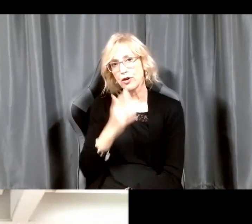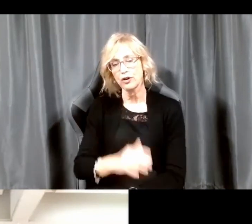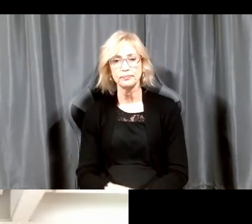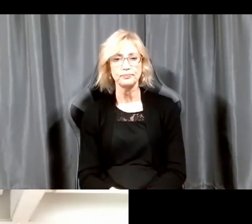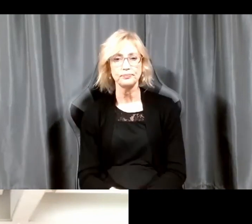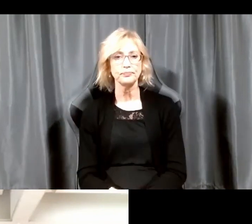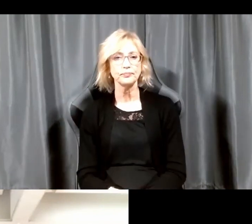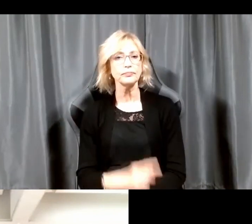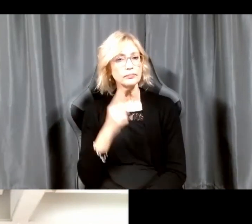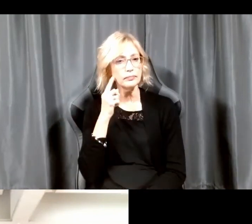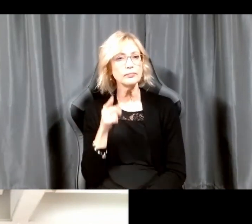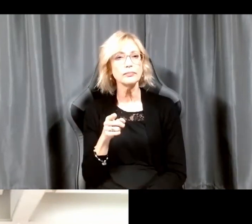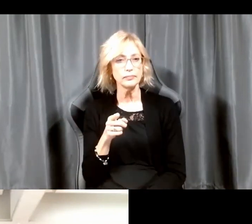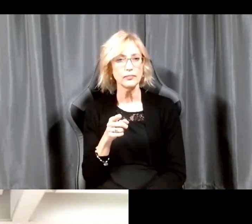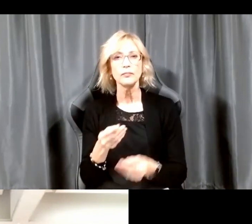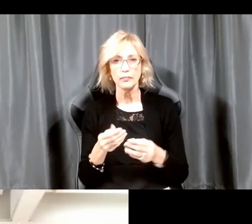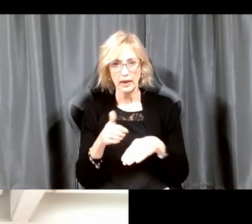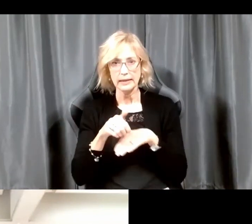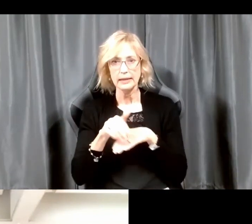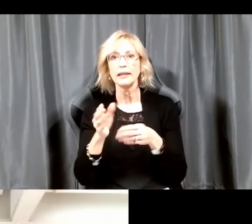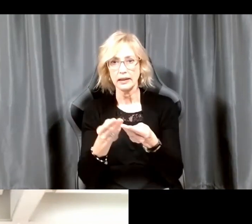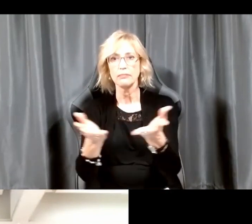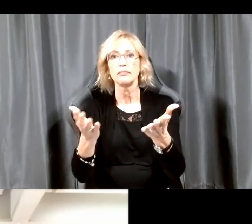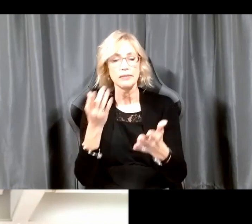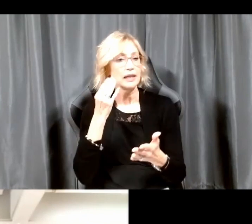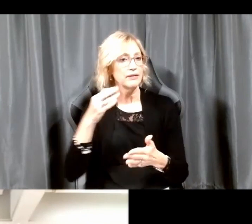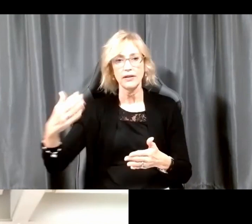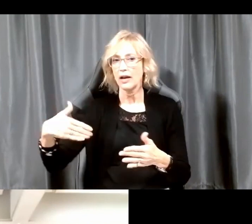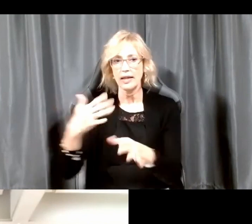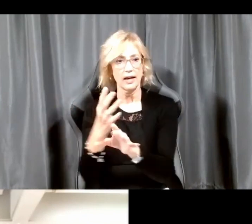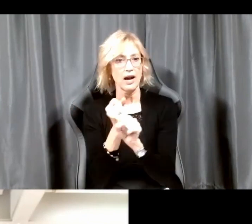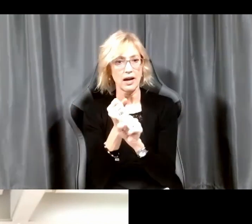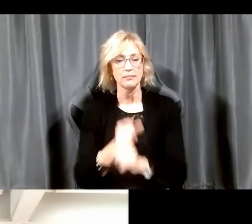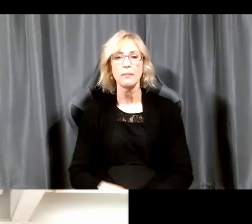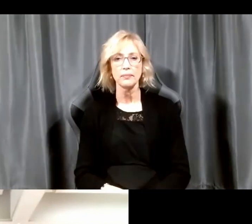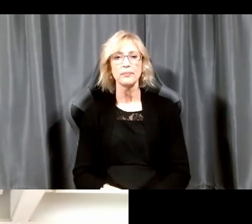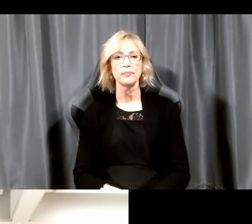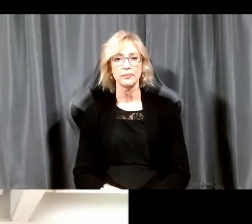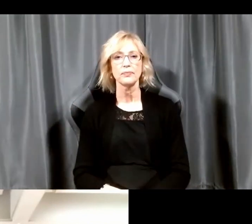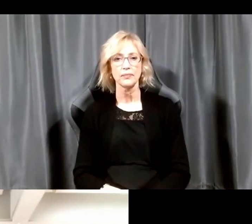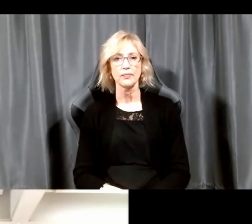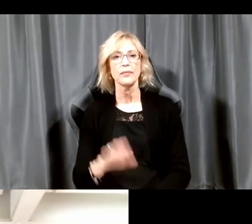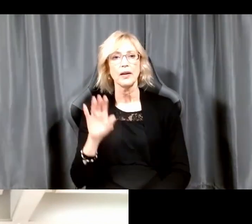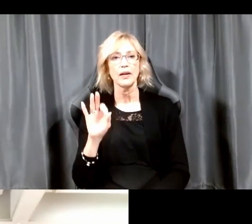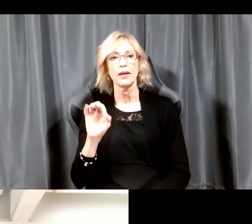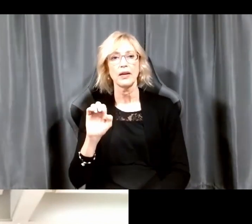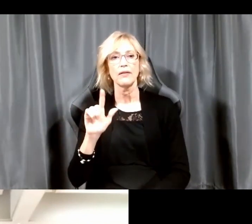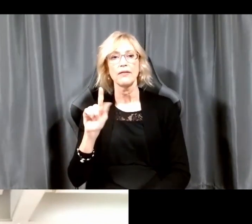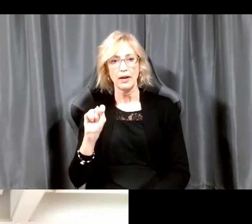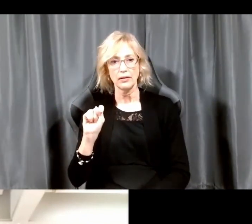is, I believe, coming to you guys soon, if not, if you haven't received it already. Okay, and it's a felt board